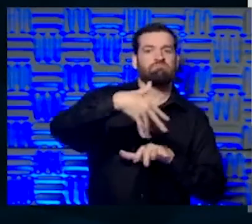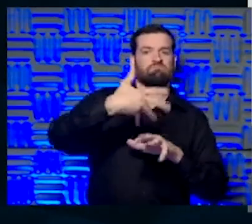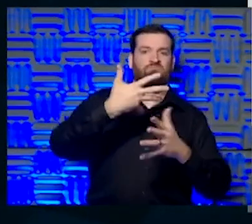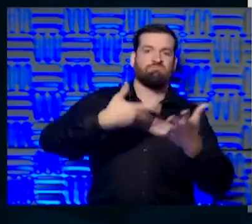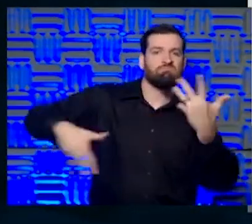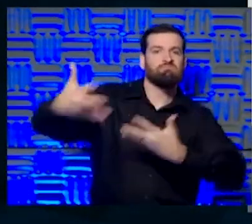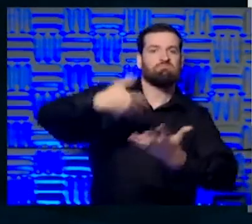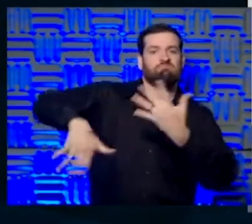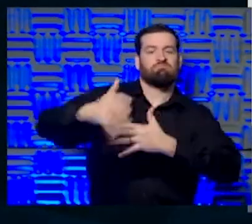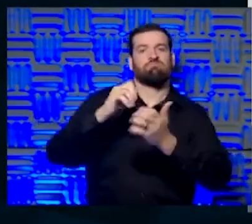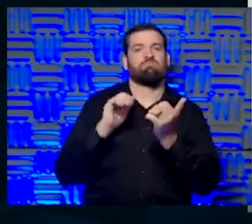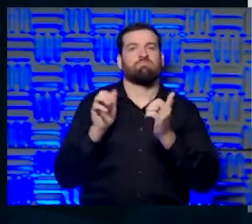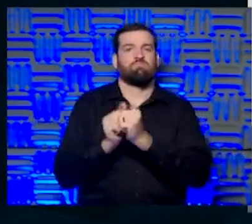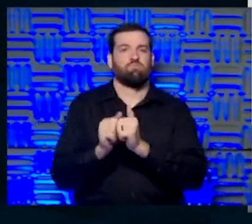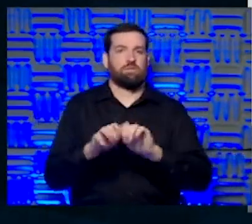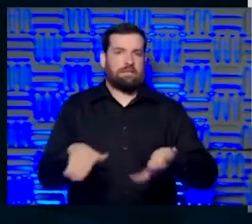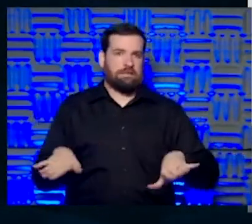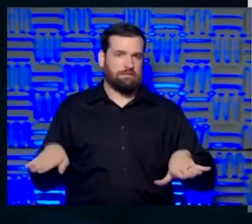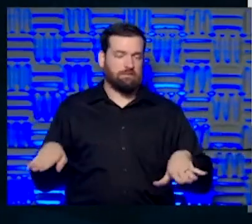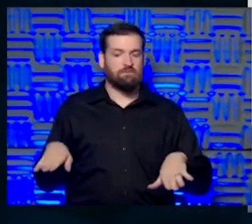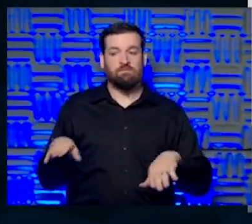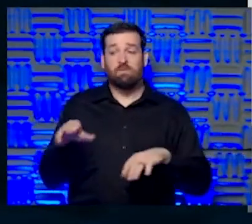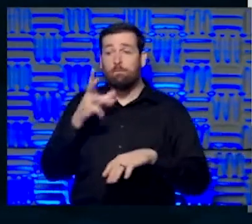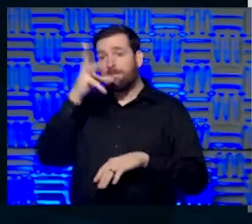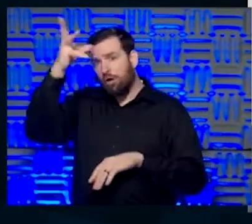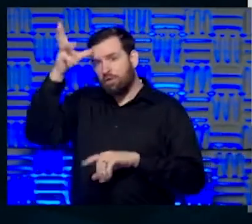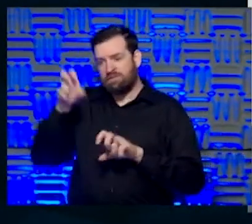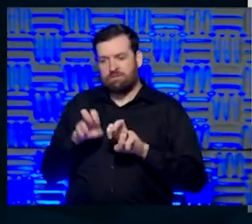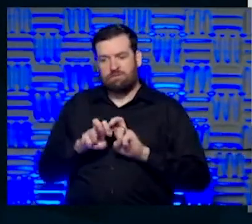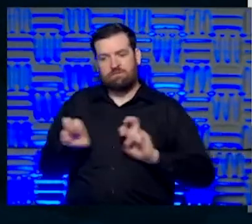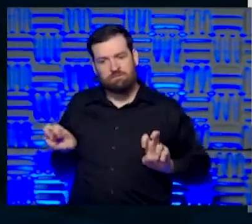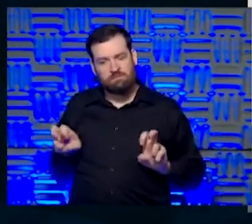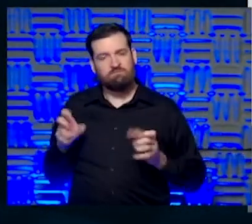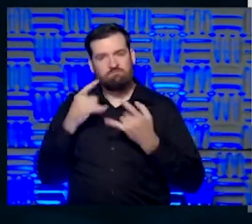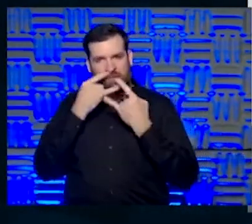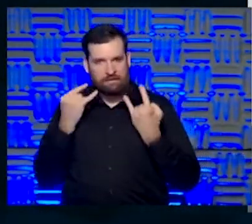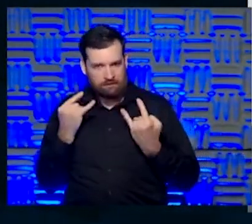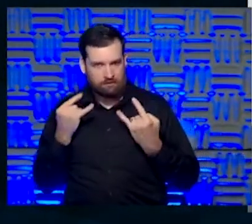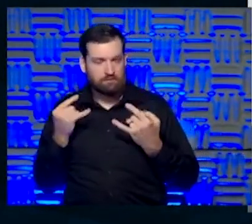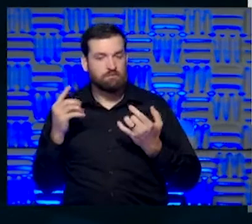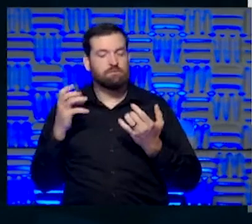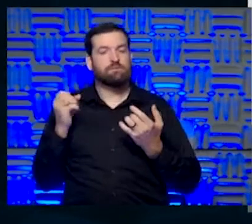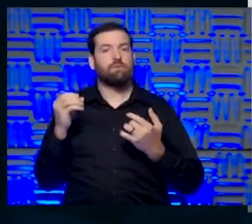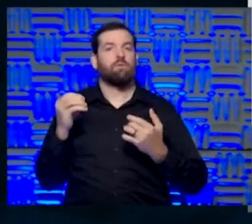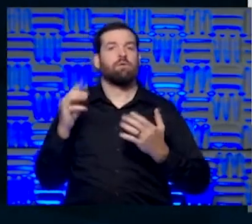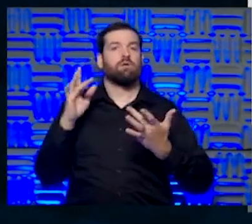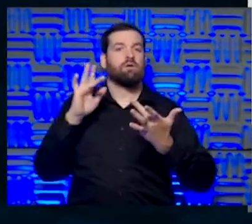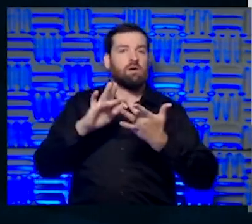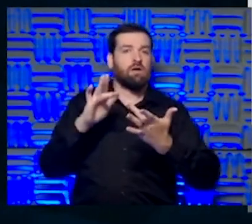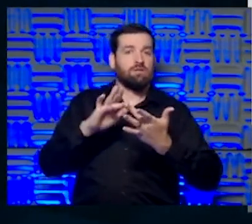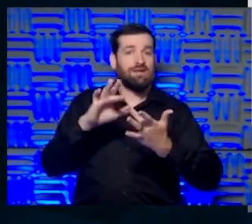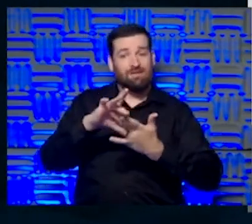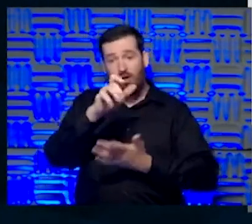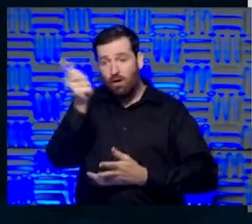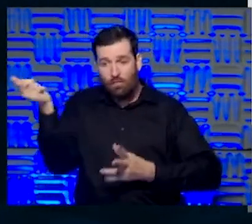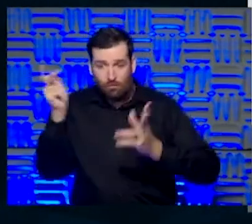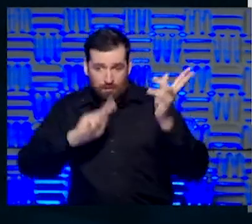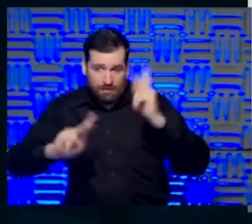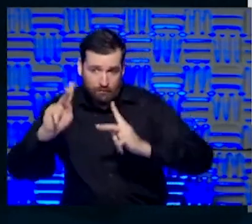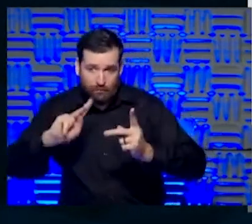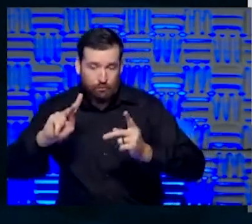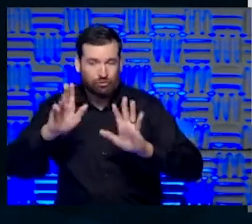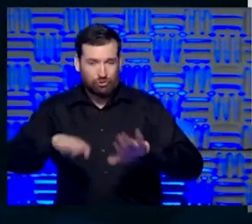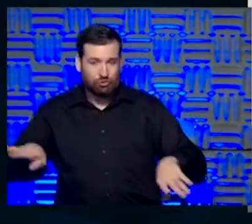and the parents are far away on the sidelines wearing their masks, so that the contact of other people's children to those adults